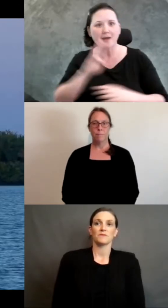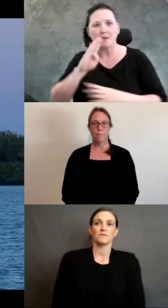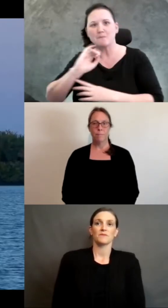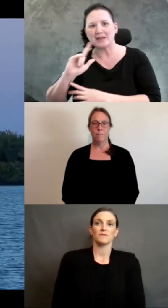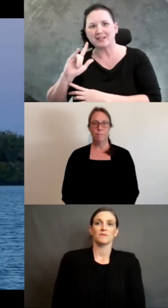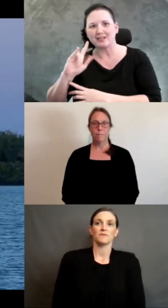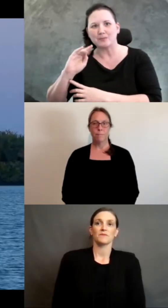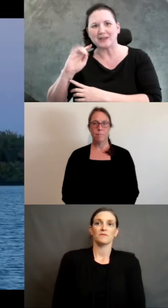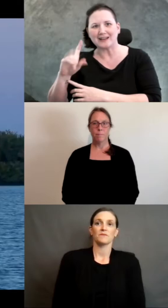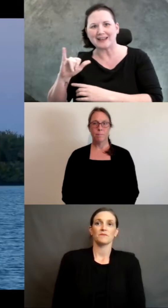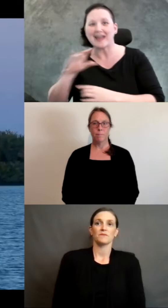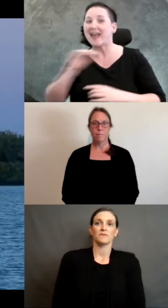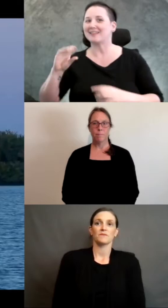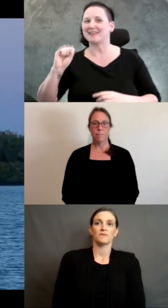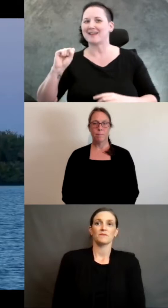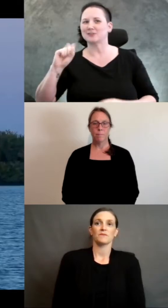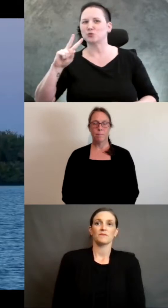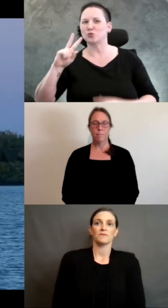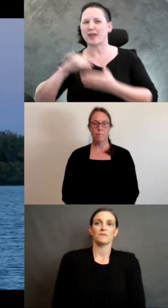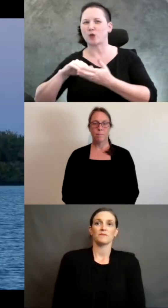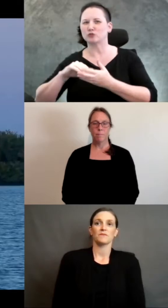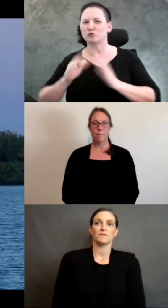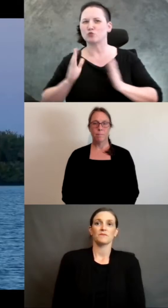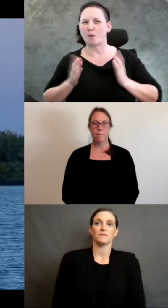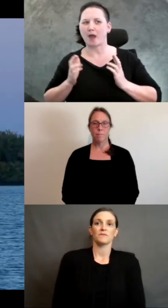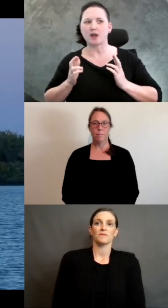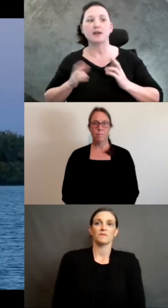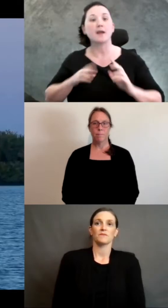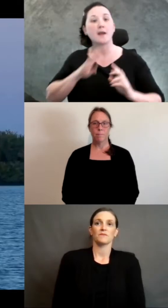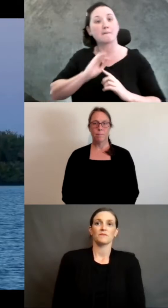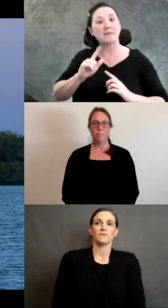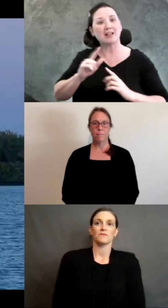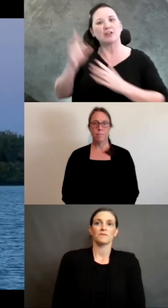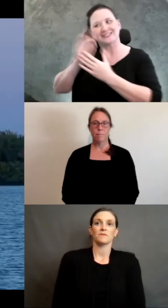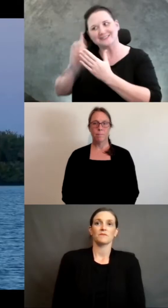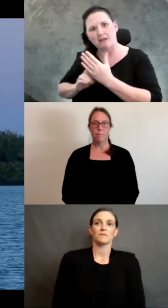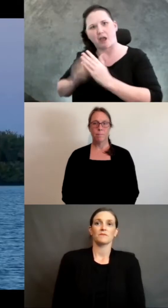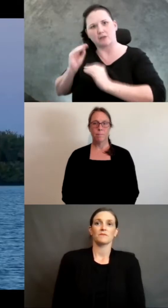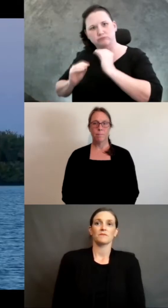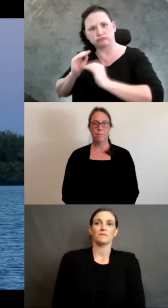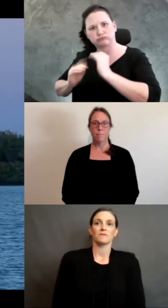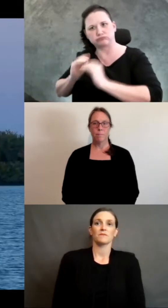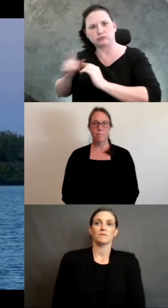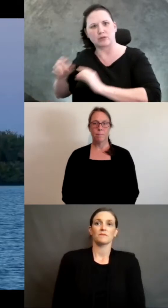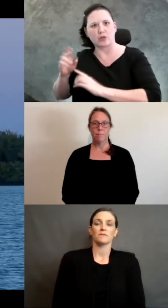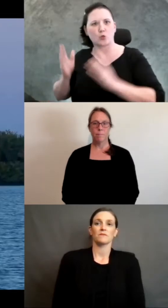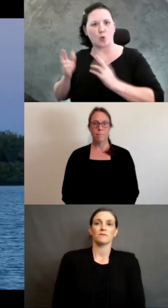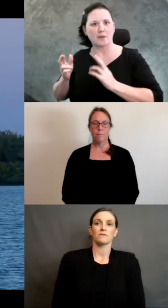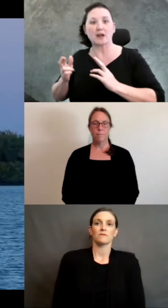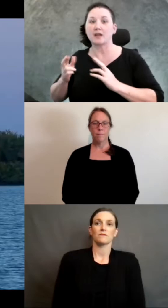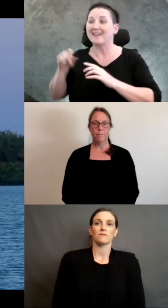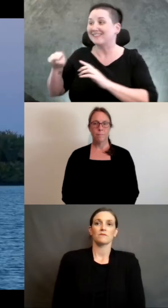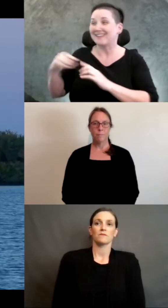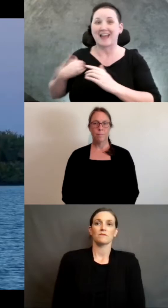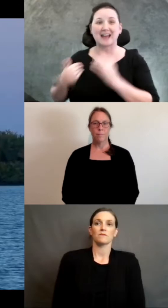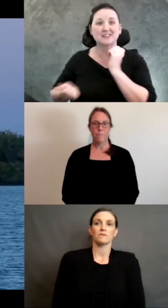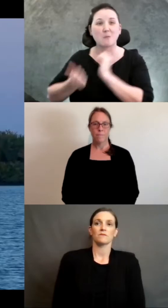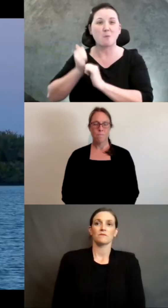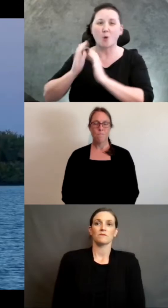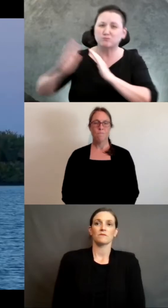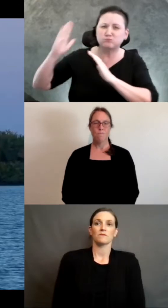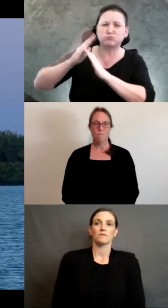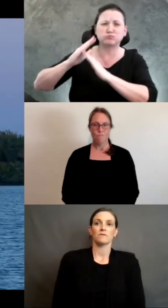the genius computer programmer and the designer of the S-2000. It is equipped with the most advanced AI technology. This is